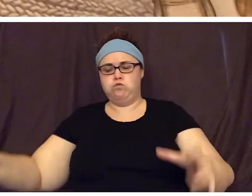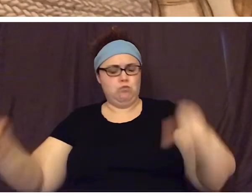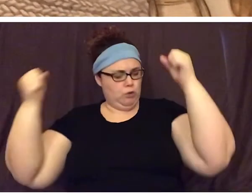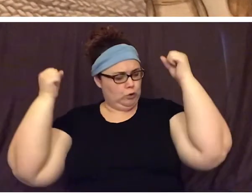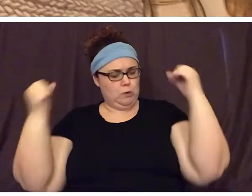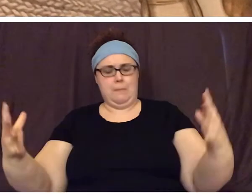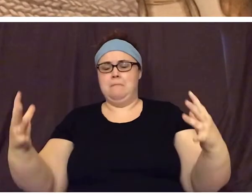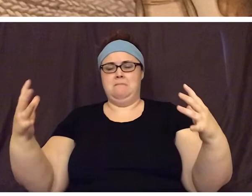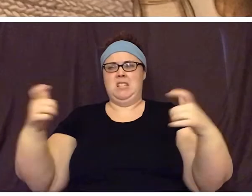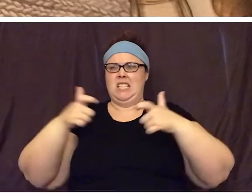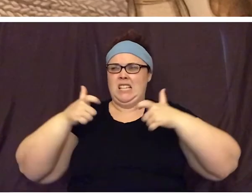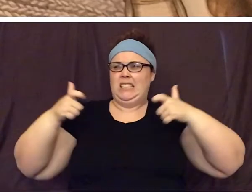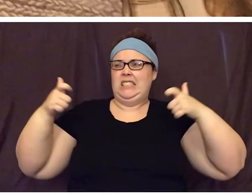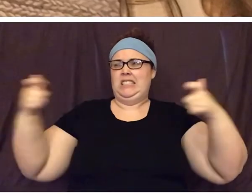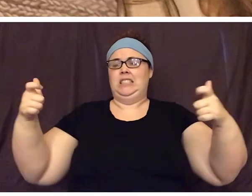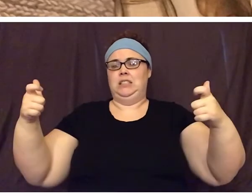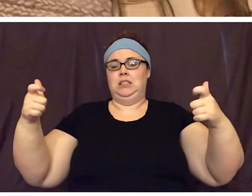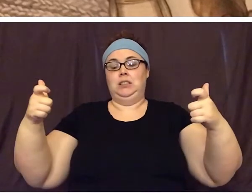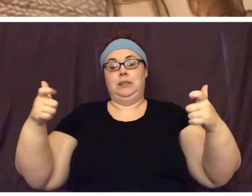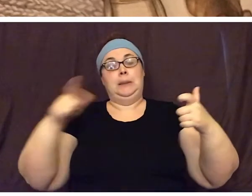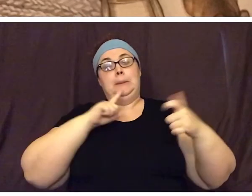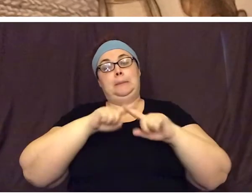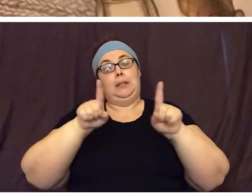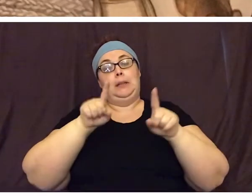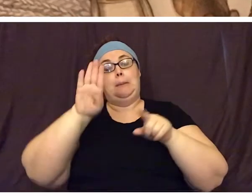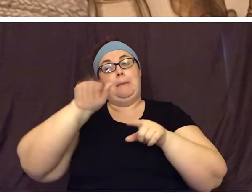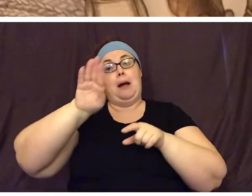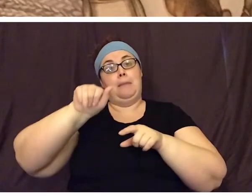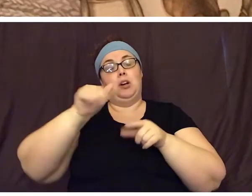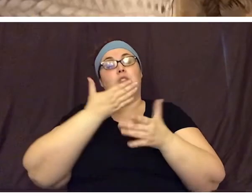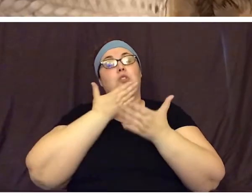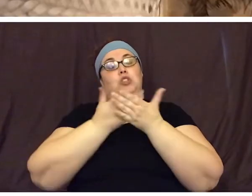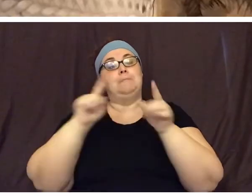size, but Baba's good knitting held fast.